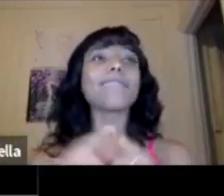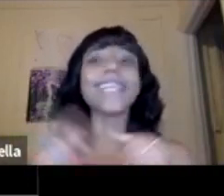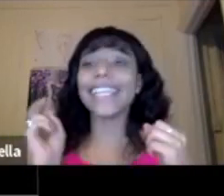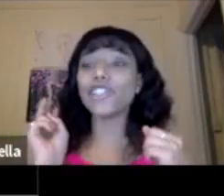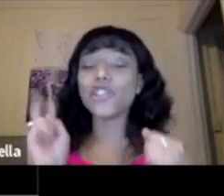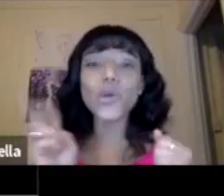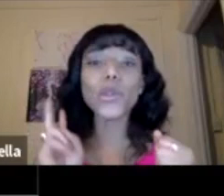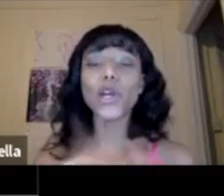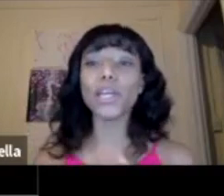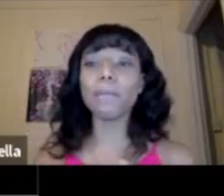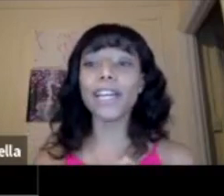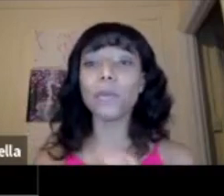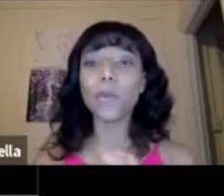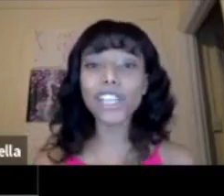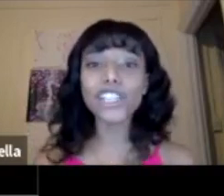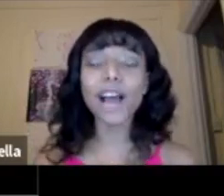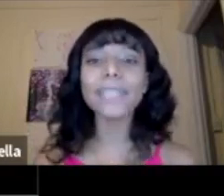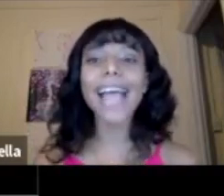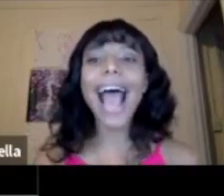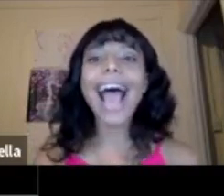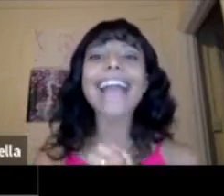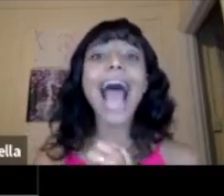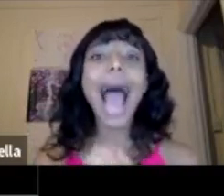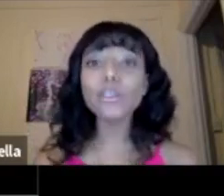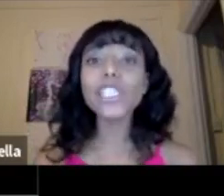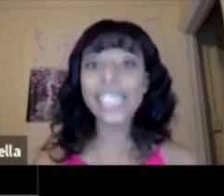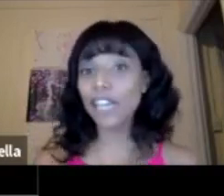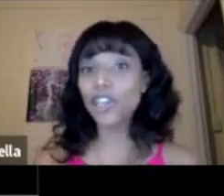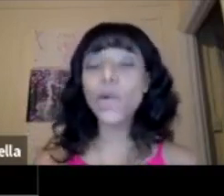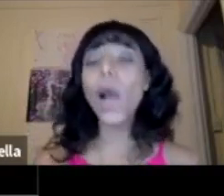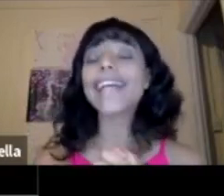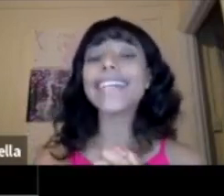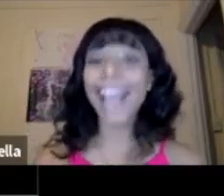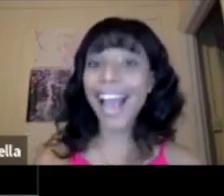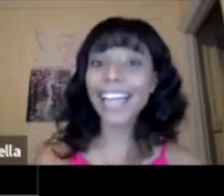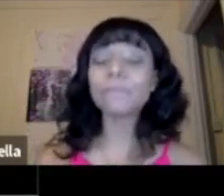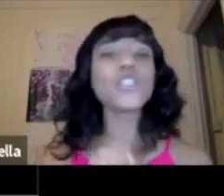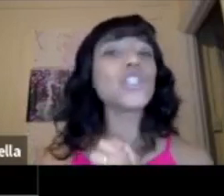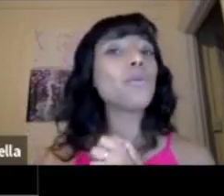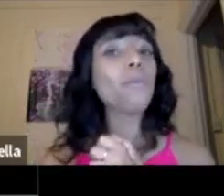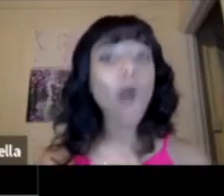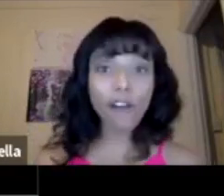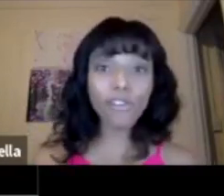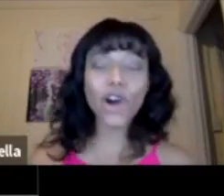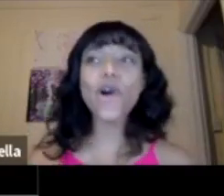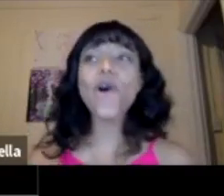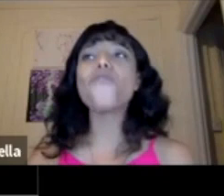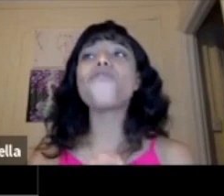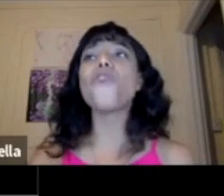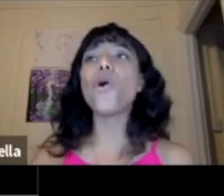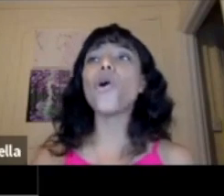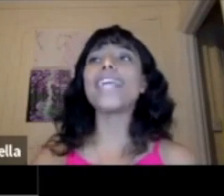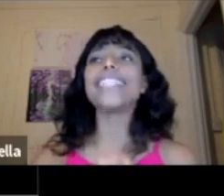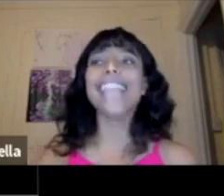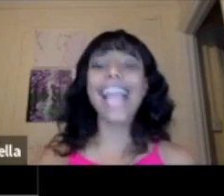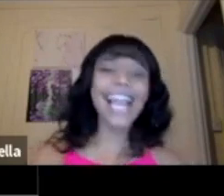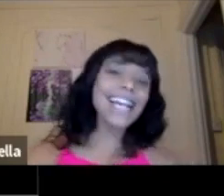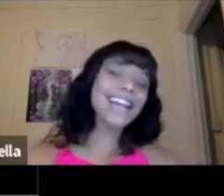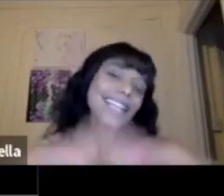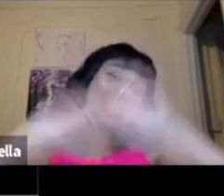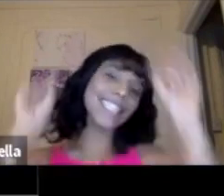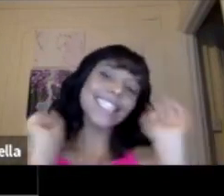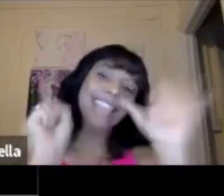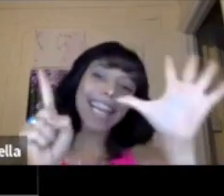have in the 2 30-minute workshops. And I will see you again tomorrow for